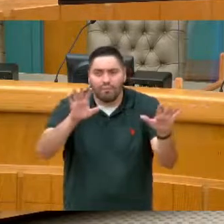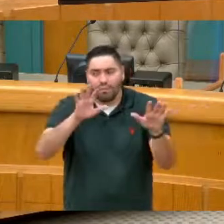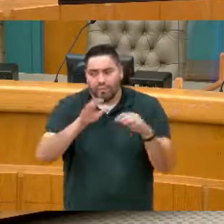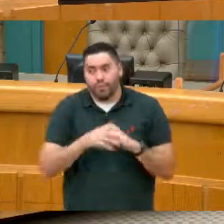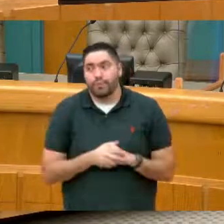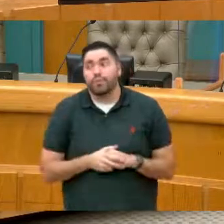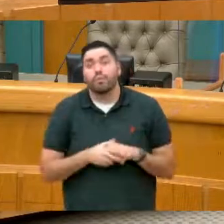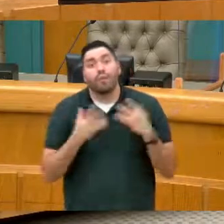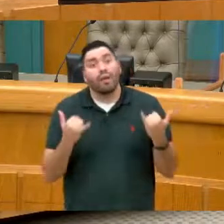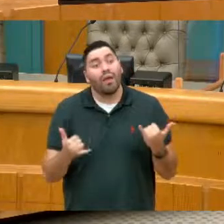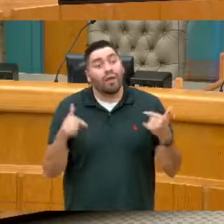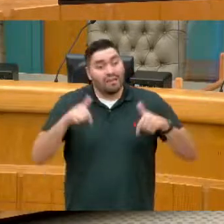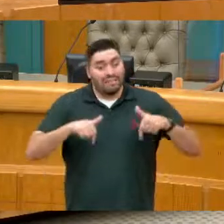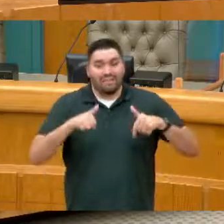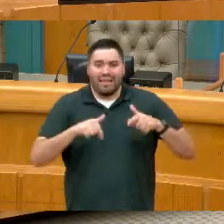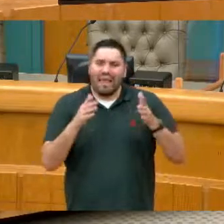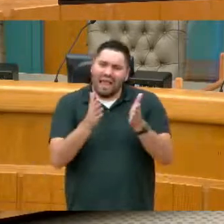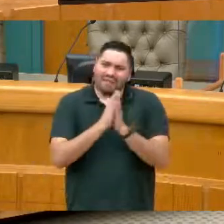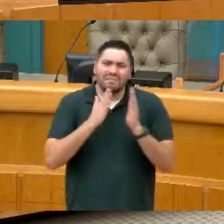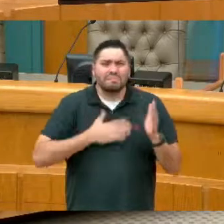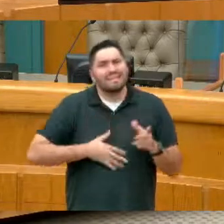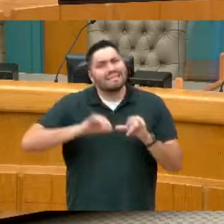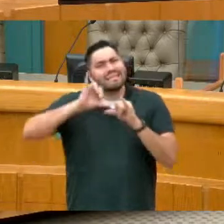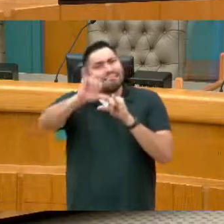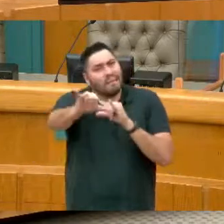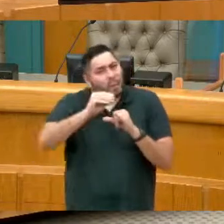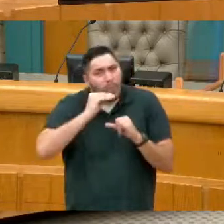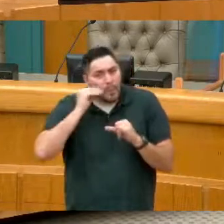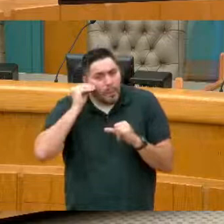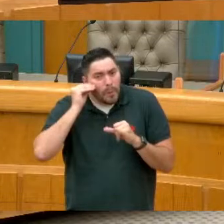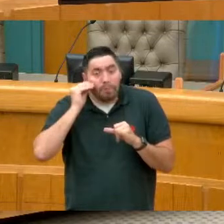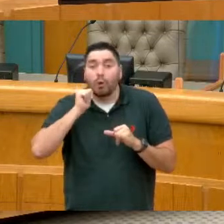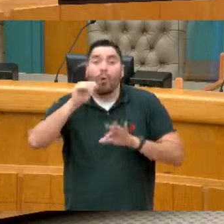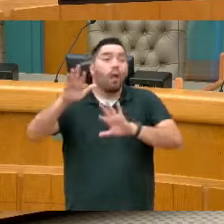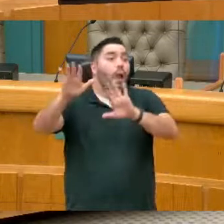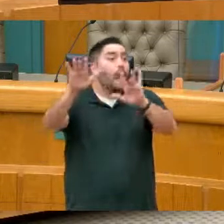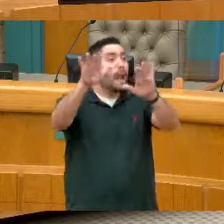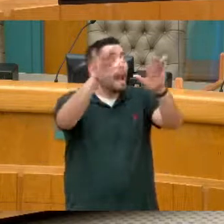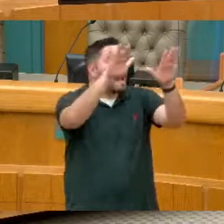keep practicing the public health strategies that we have given you.